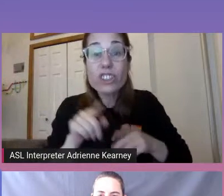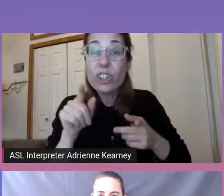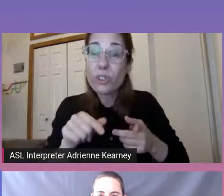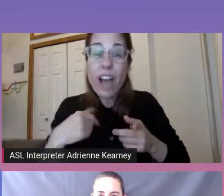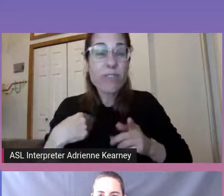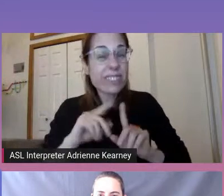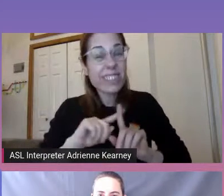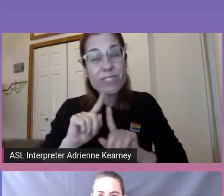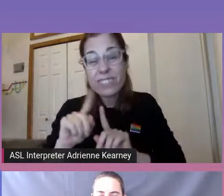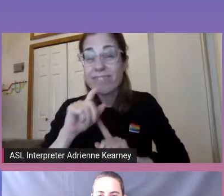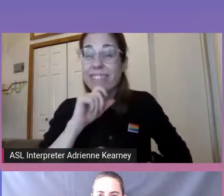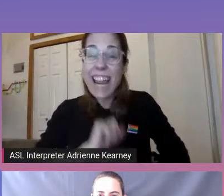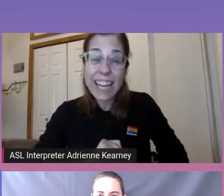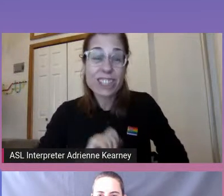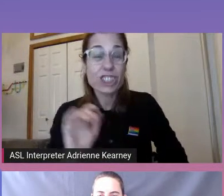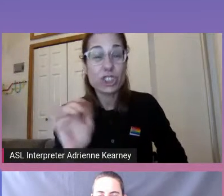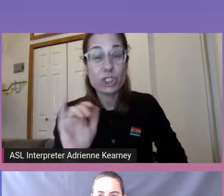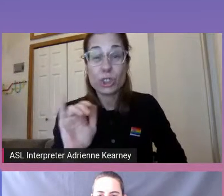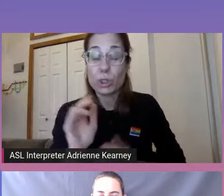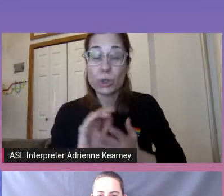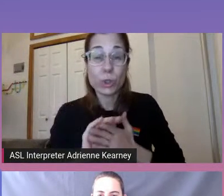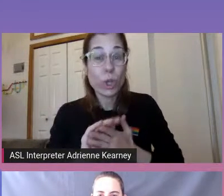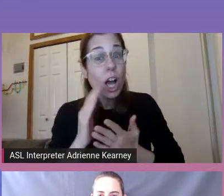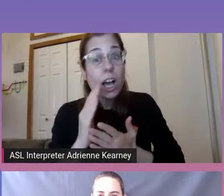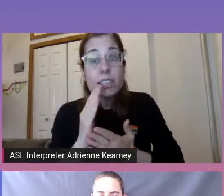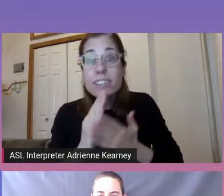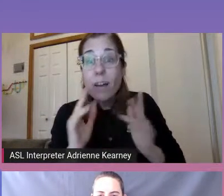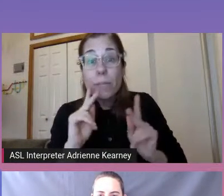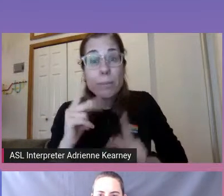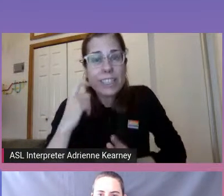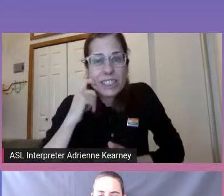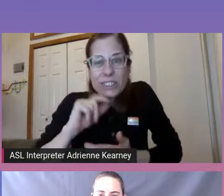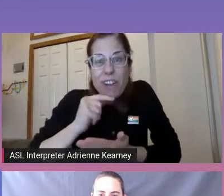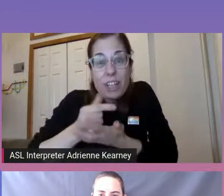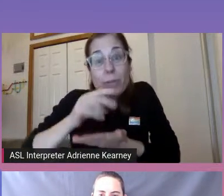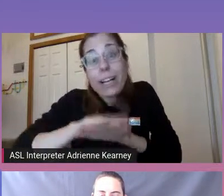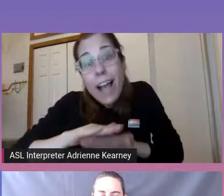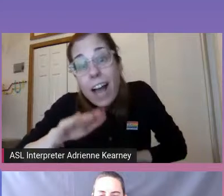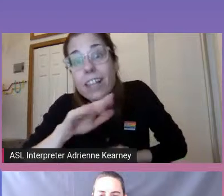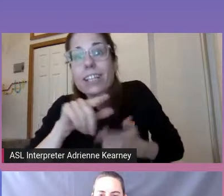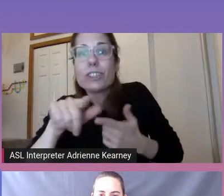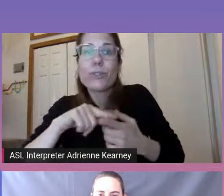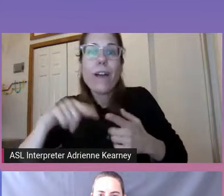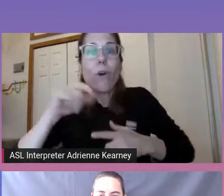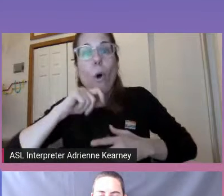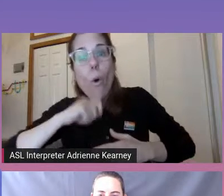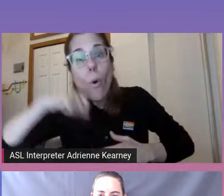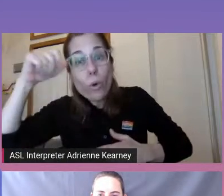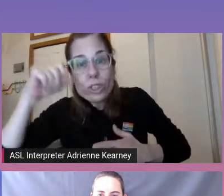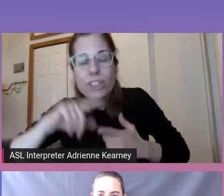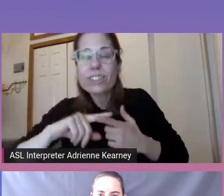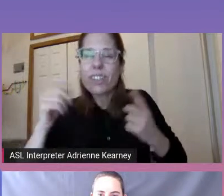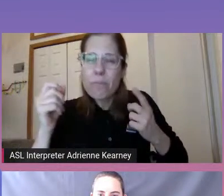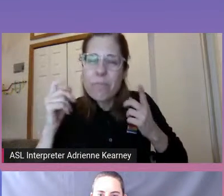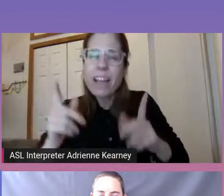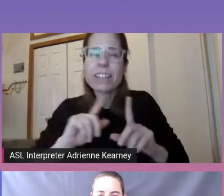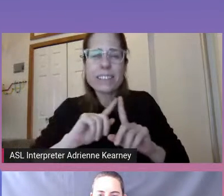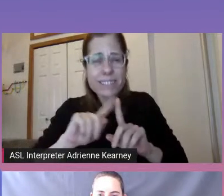you have, you know, people that are out of college, you have like elderly, like, so there is a number of